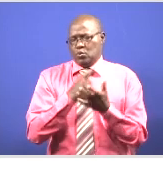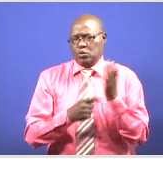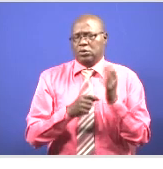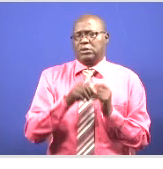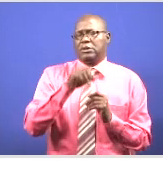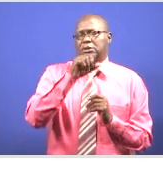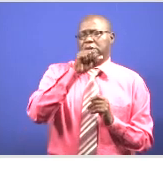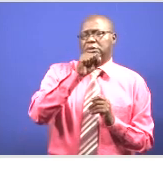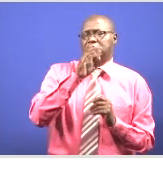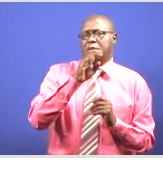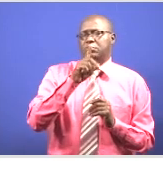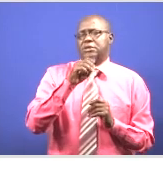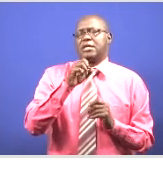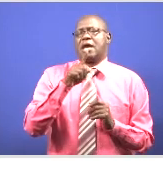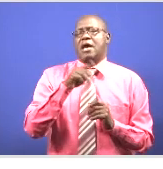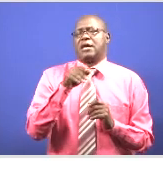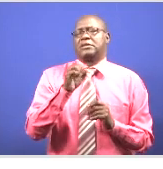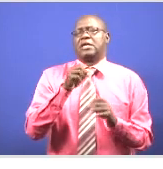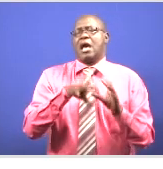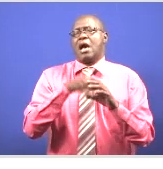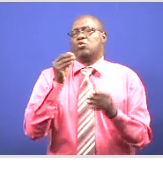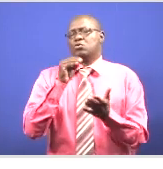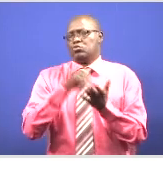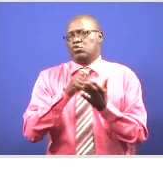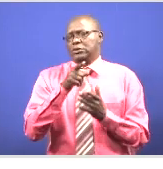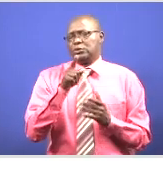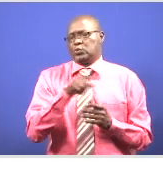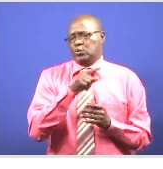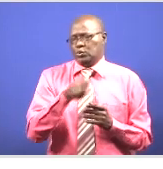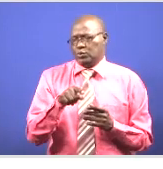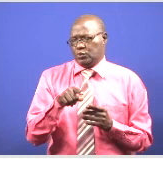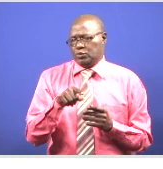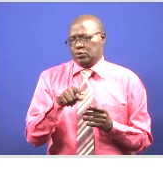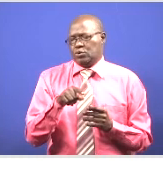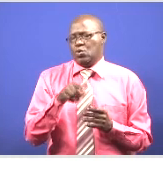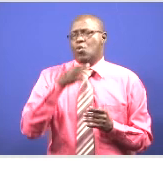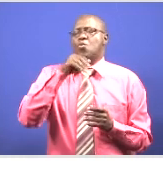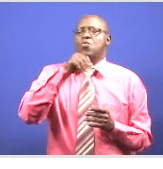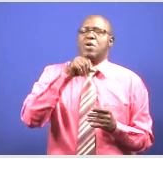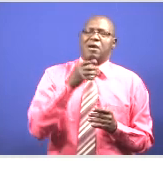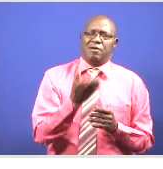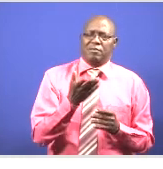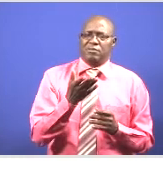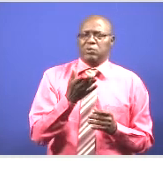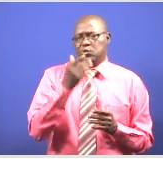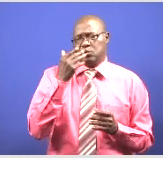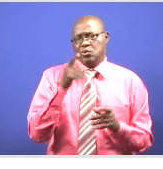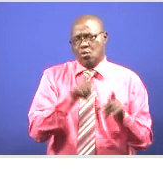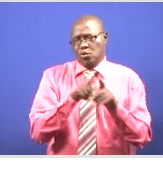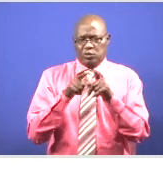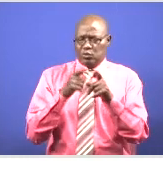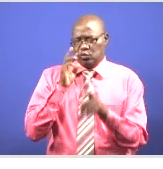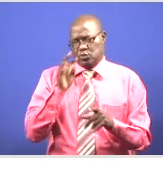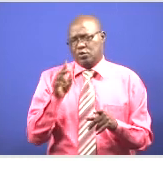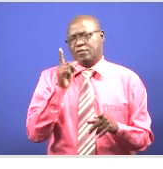cannot subsidize output, you know. You cannot subsidize unga, because you also saw